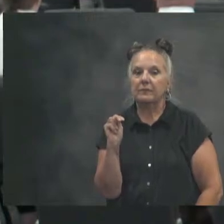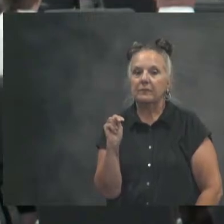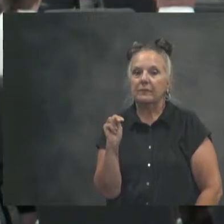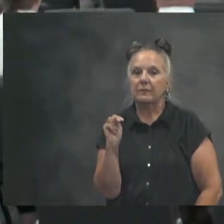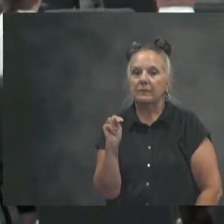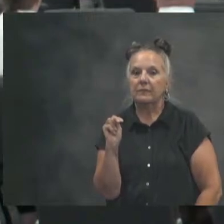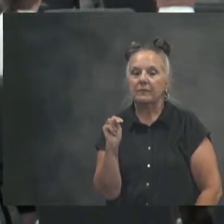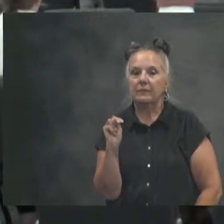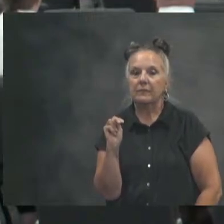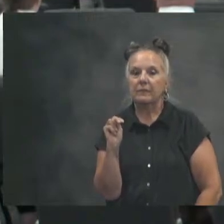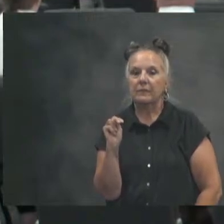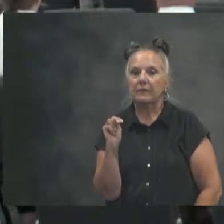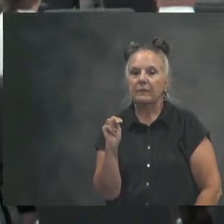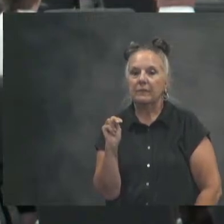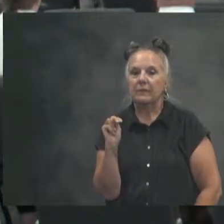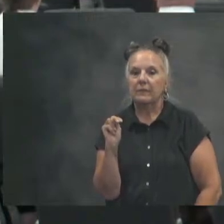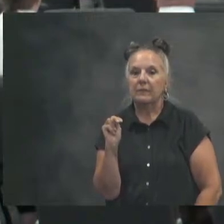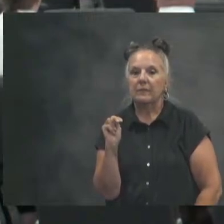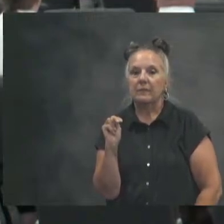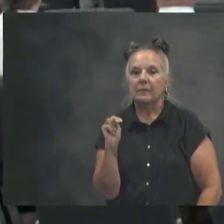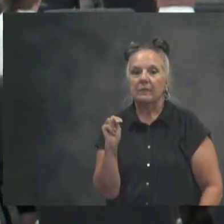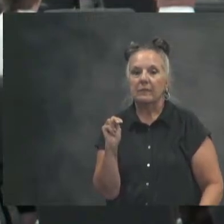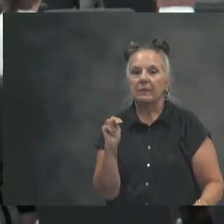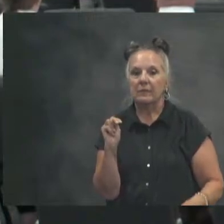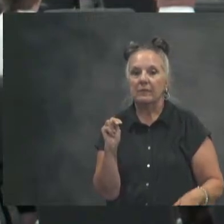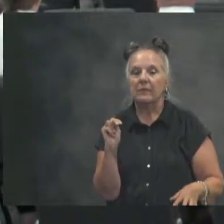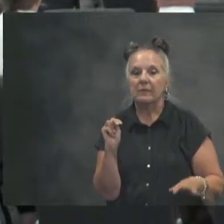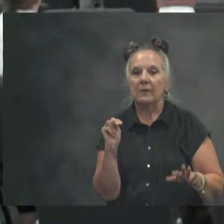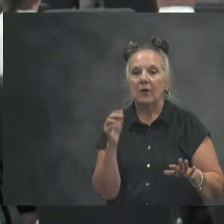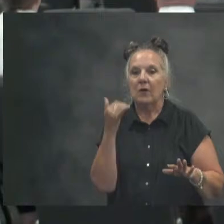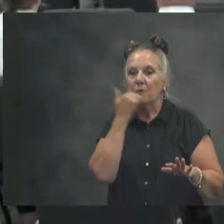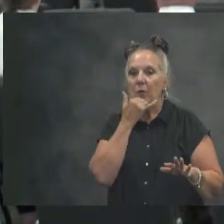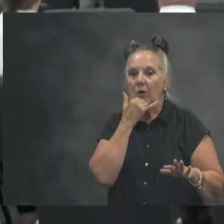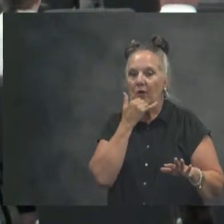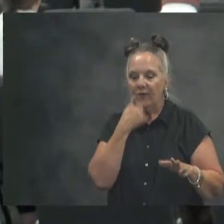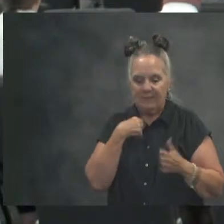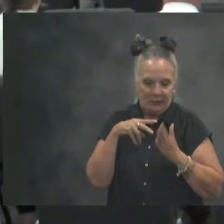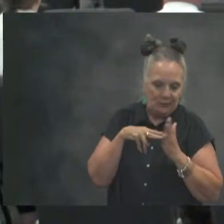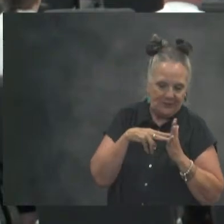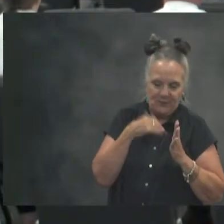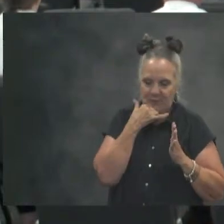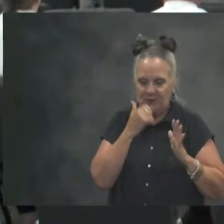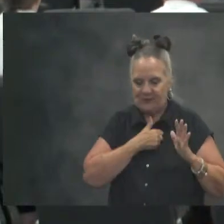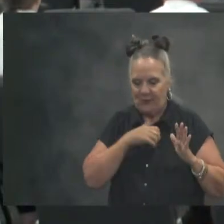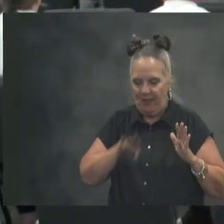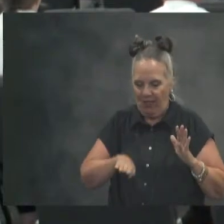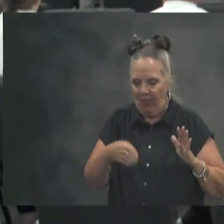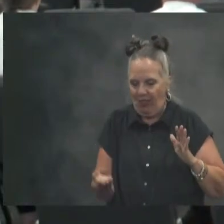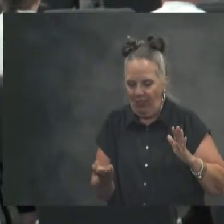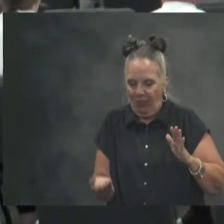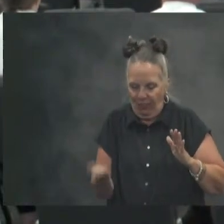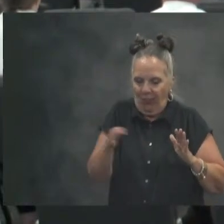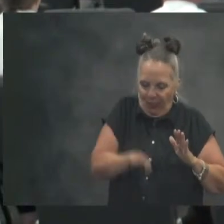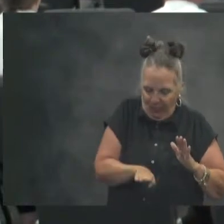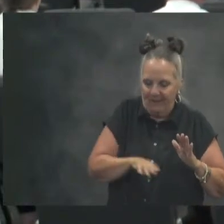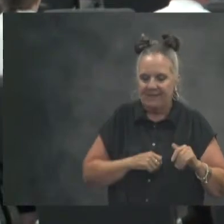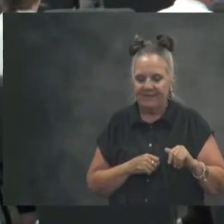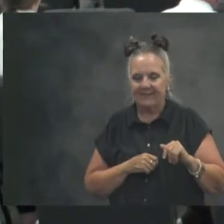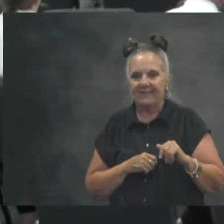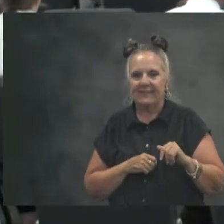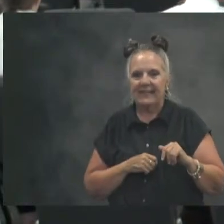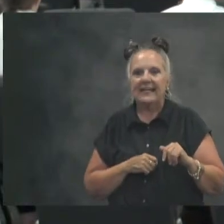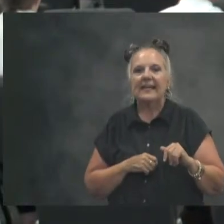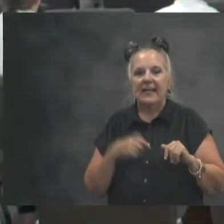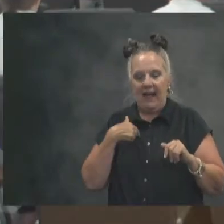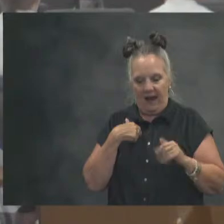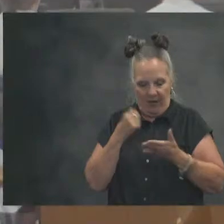Madam President, move for approval. Whoops, wrong one. Already turned it over, sorry. Move